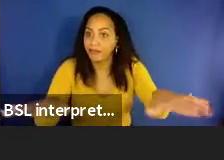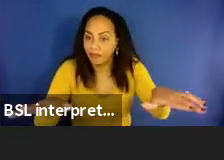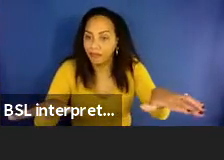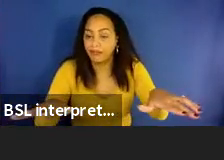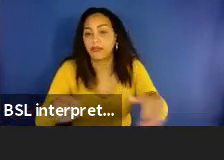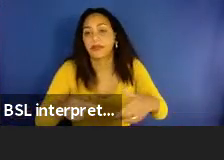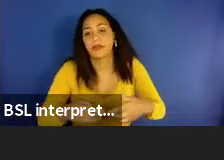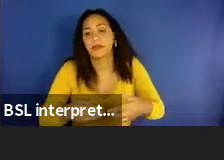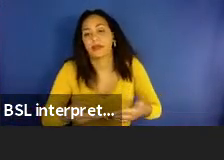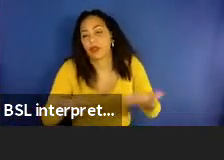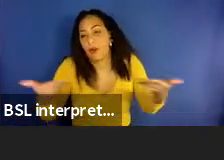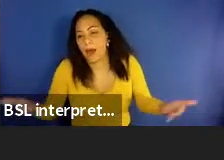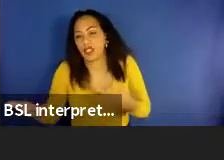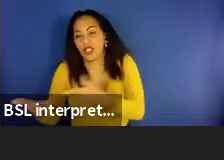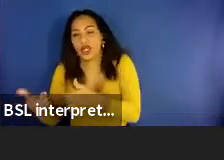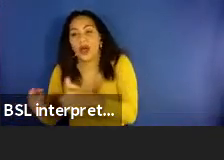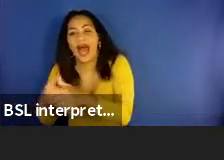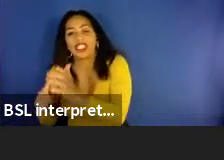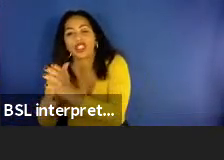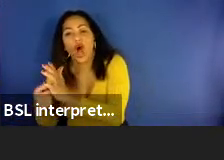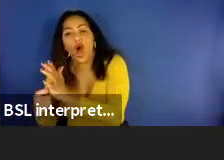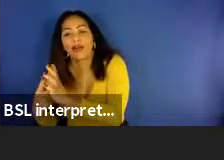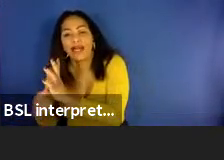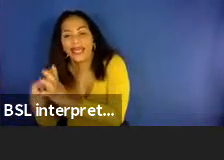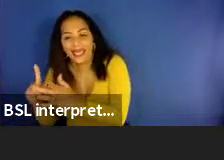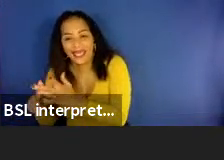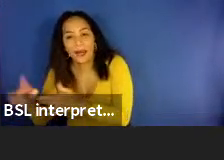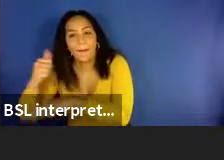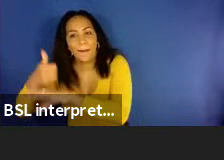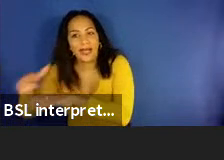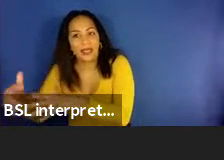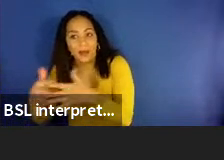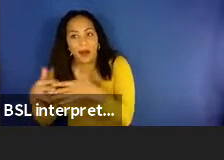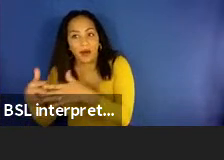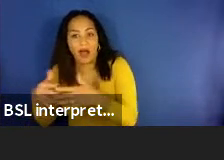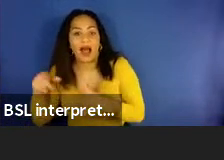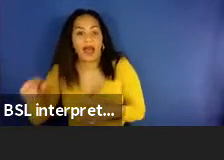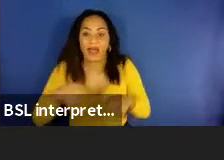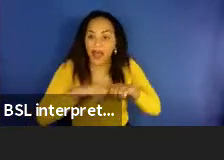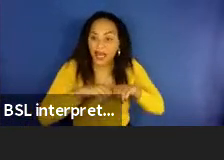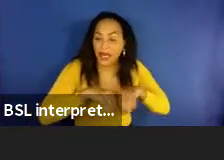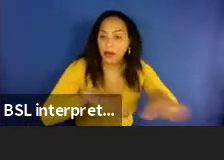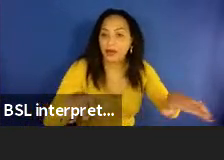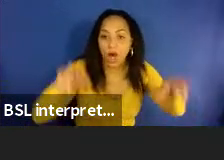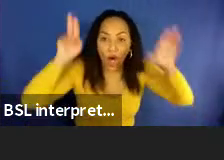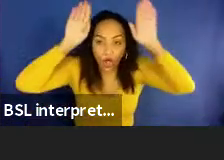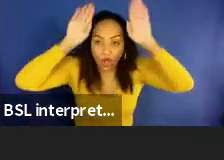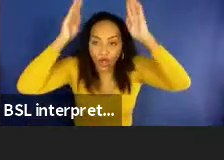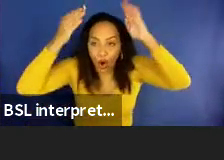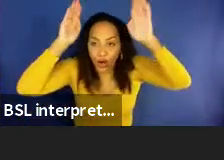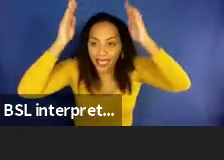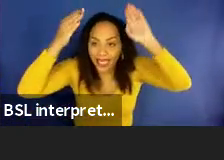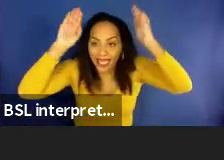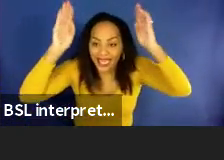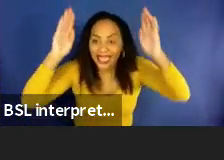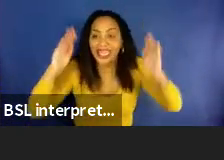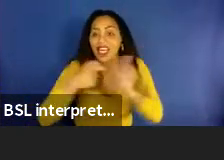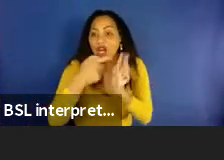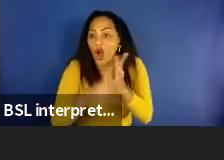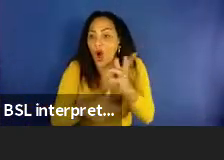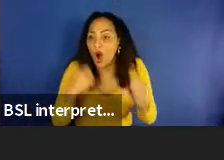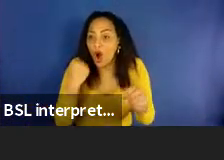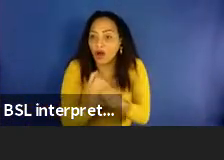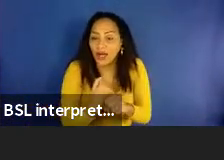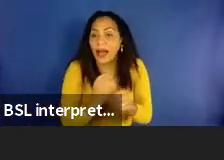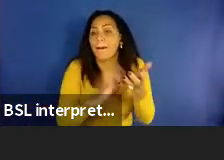and some of the things that were happening in the US. And that came to market with Donkey Kong, which gave us Mario, which gave us all the massive characters. And